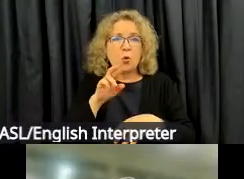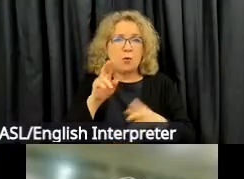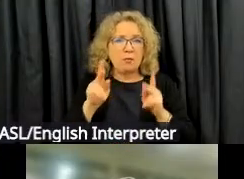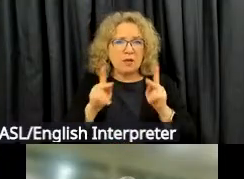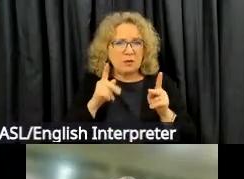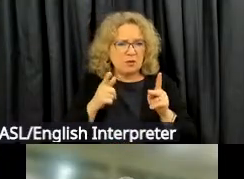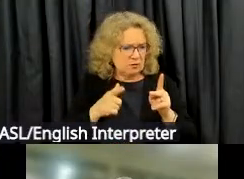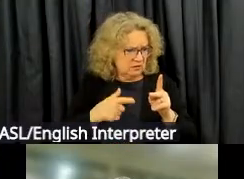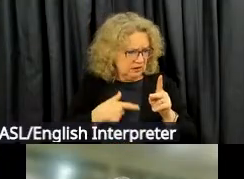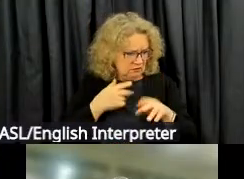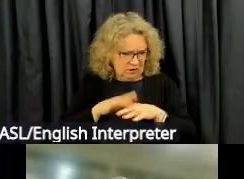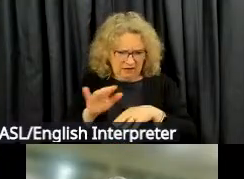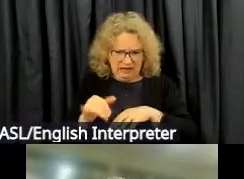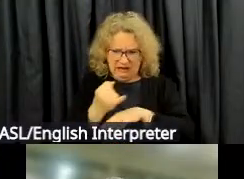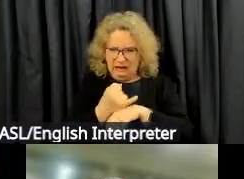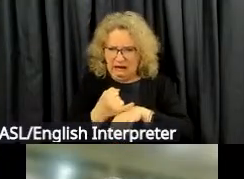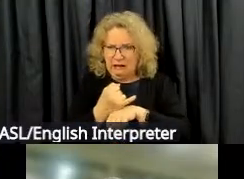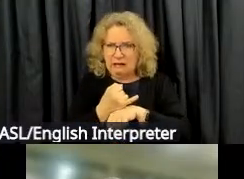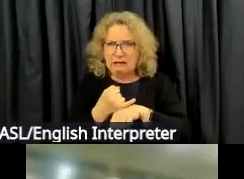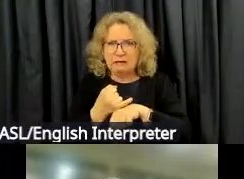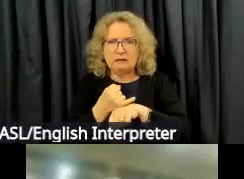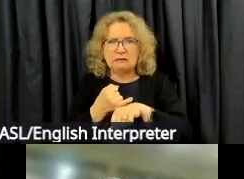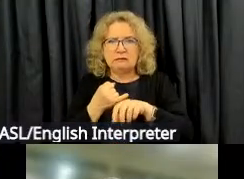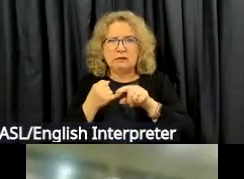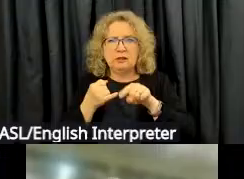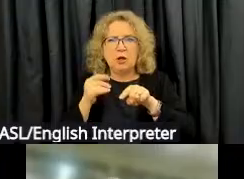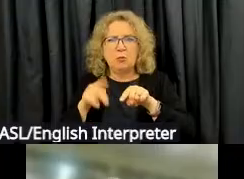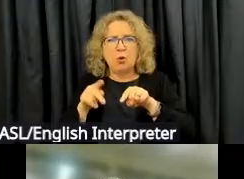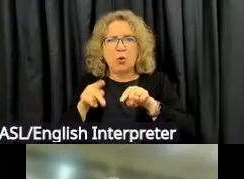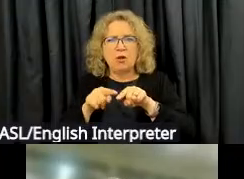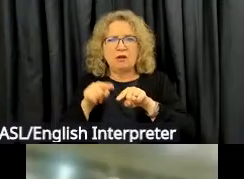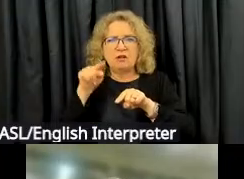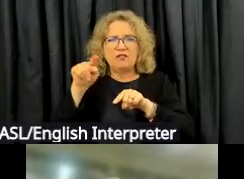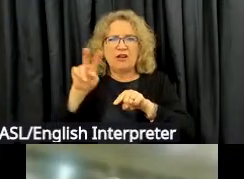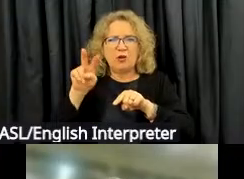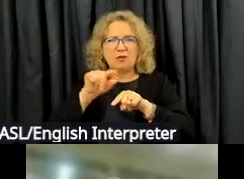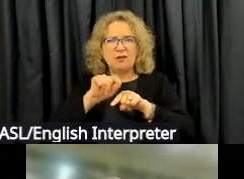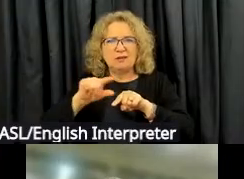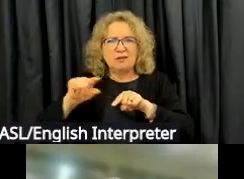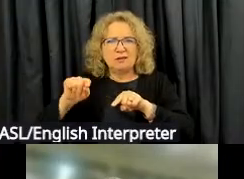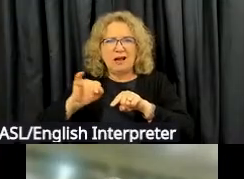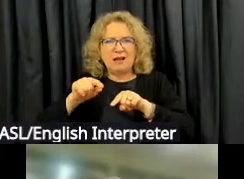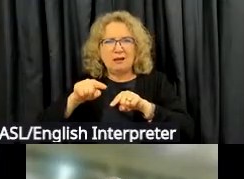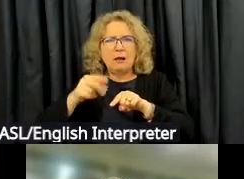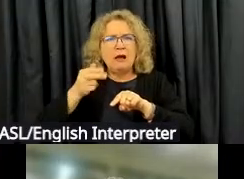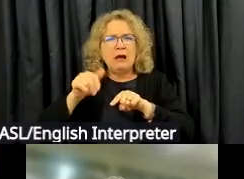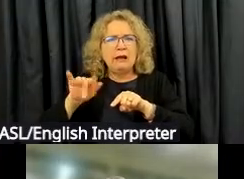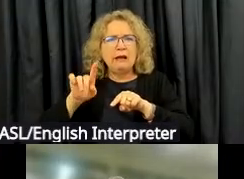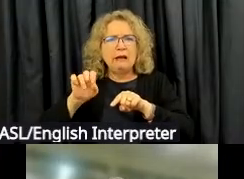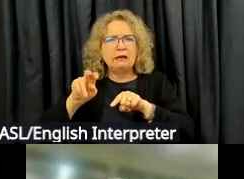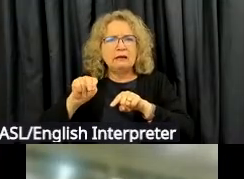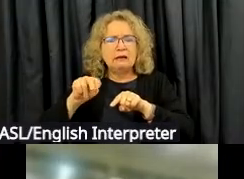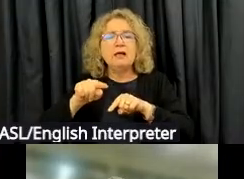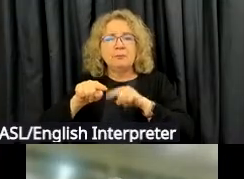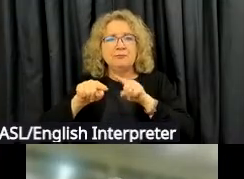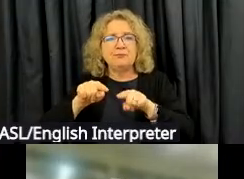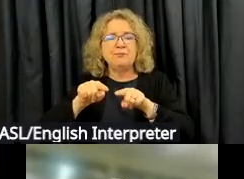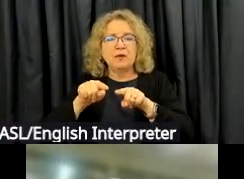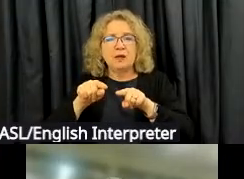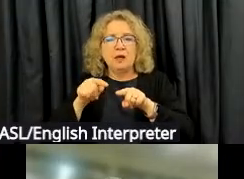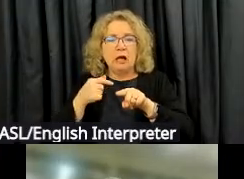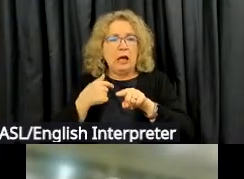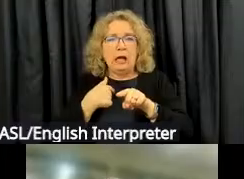between Portland and Vancouver, Hayden Island, because I was